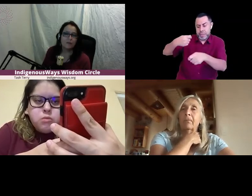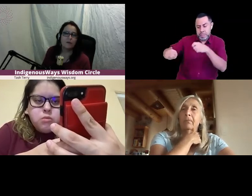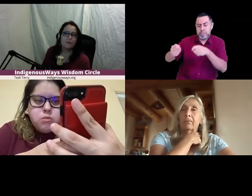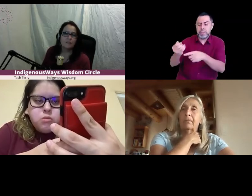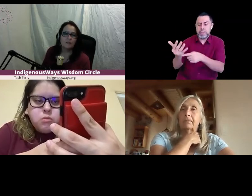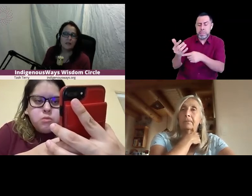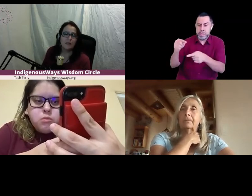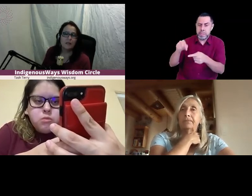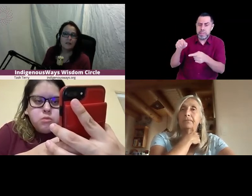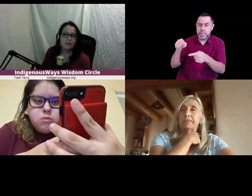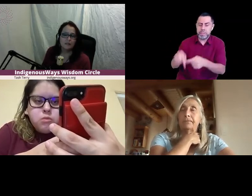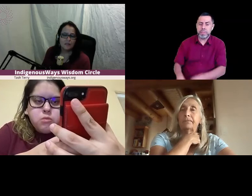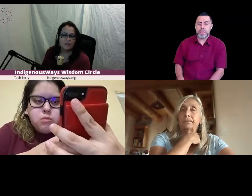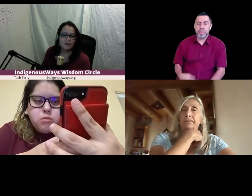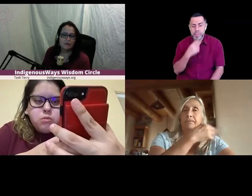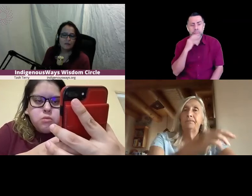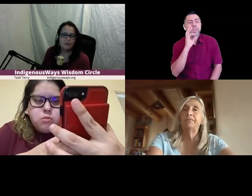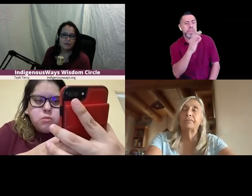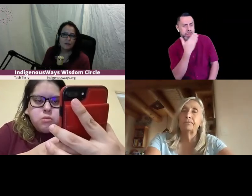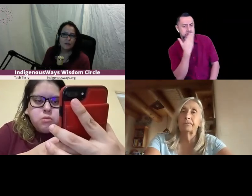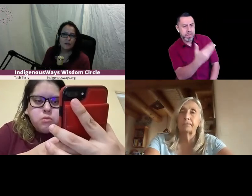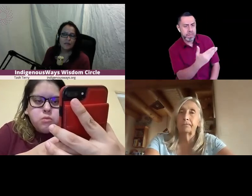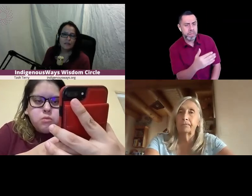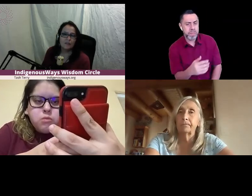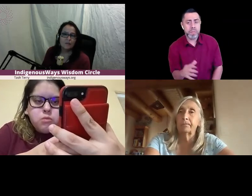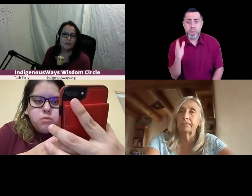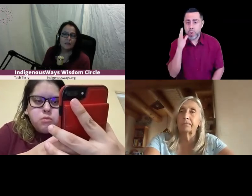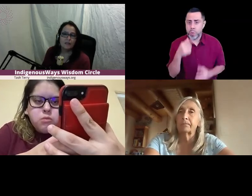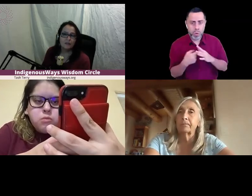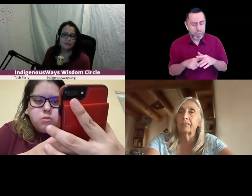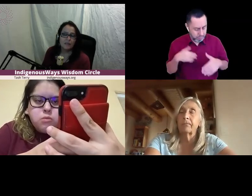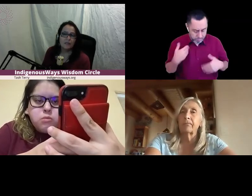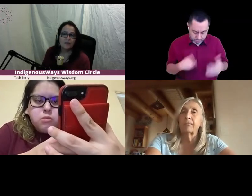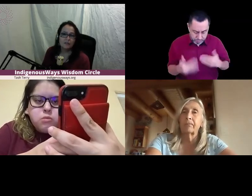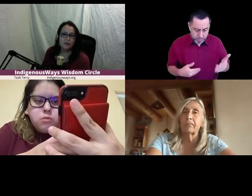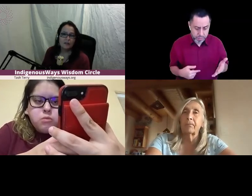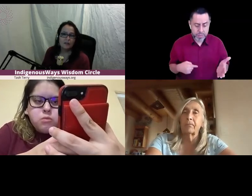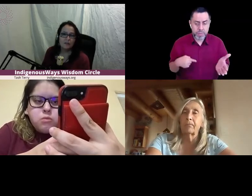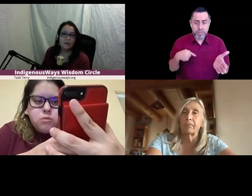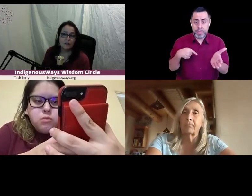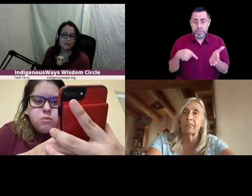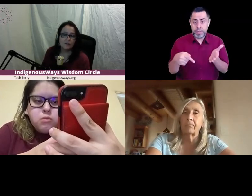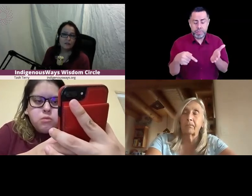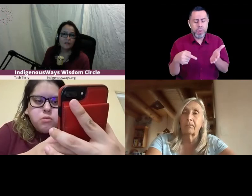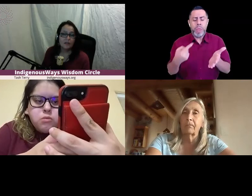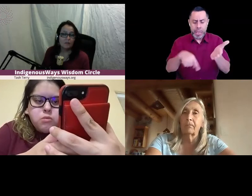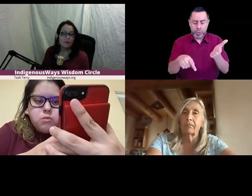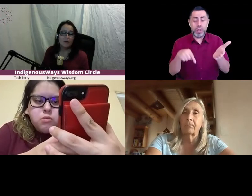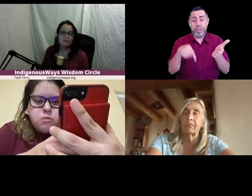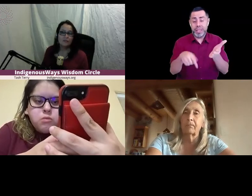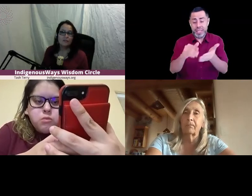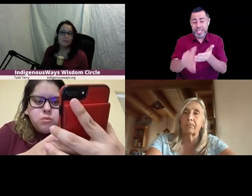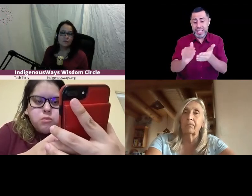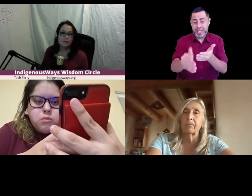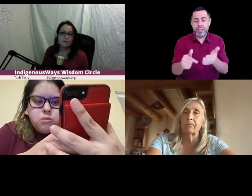Thank you very much for that, Lynn Dean, and we'll get started on that next week. This weekend is the concert, the KevMo